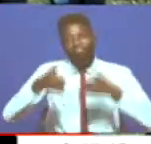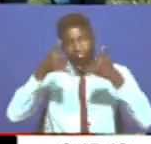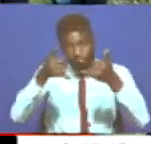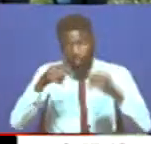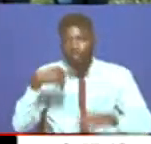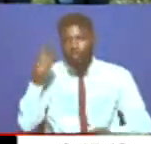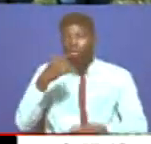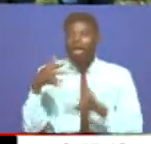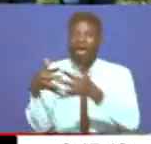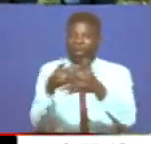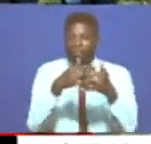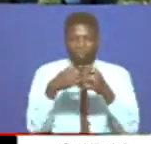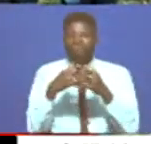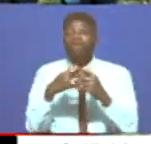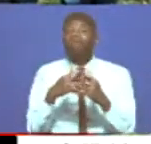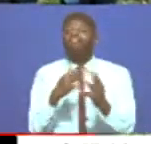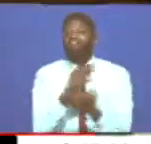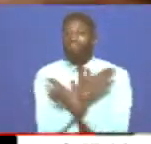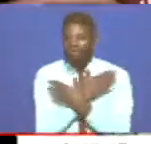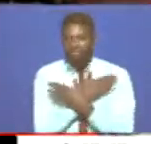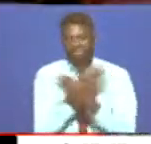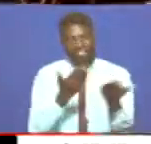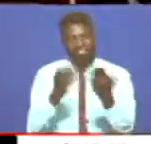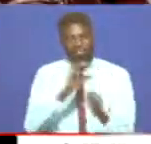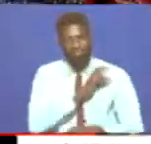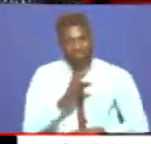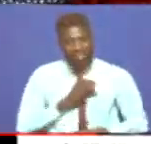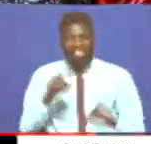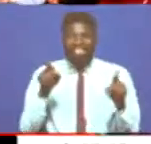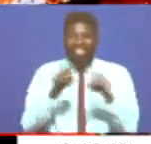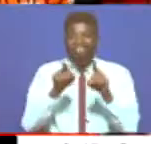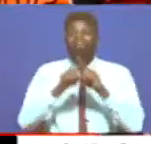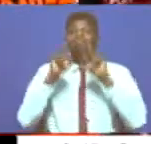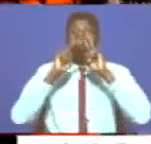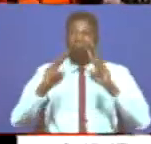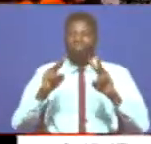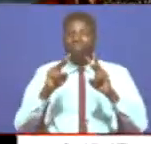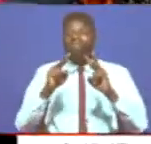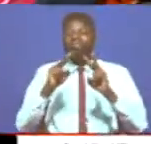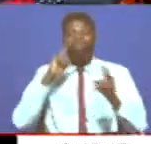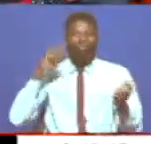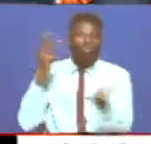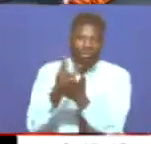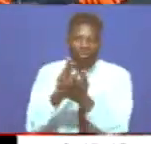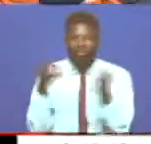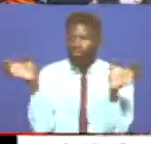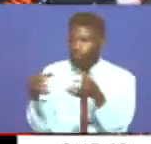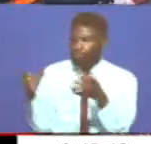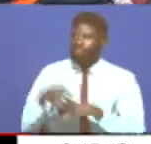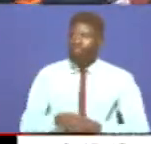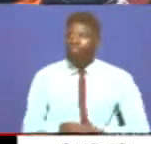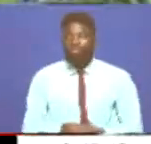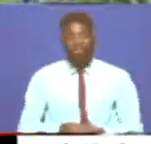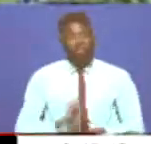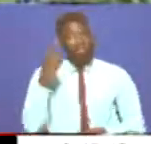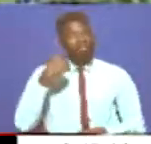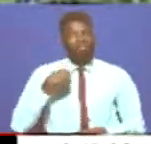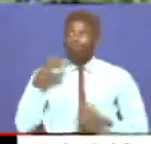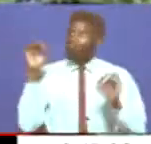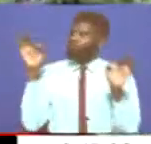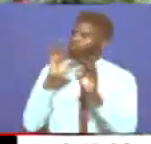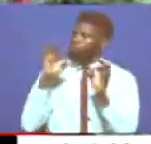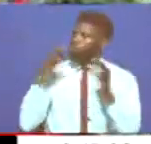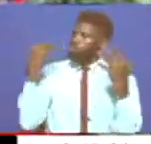and Quaker Peace and Social Witness. Well, the first feeling I had was that I was surprised. Wow, that's a